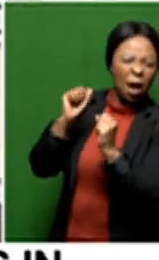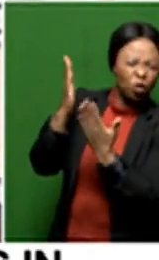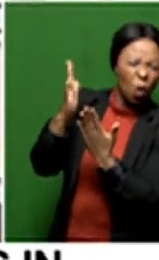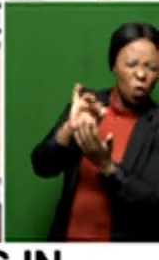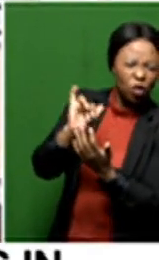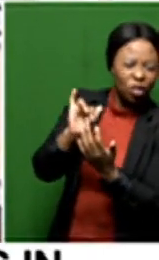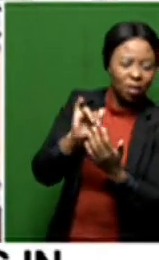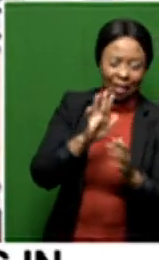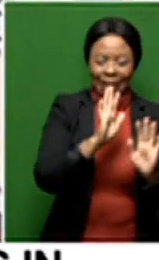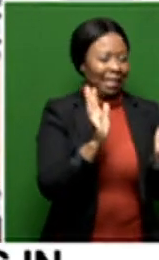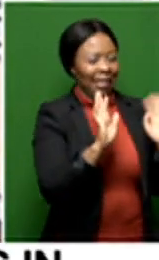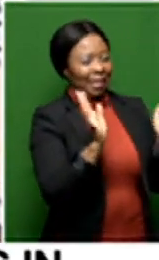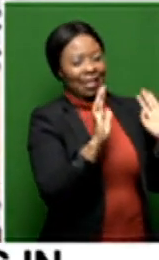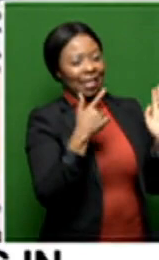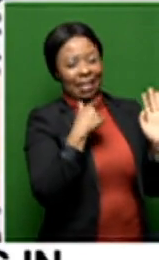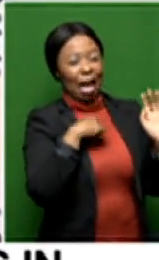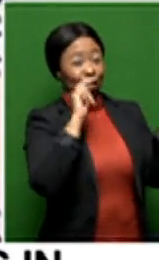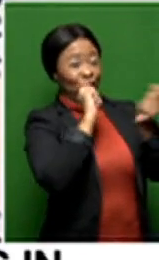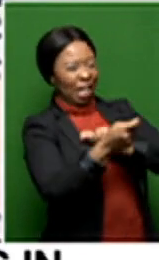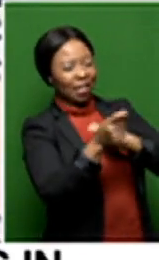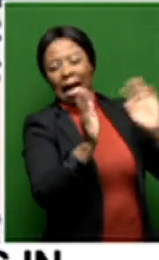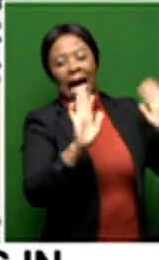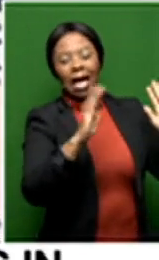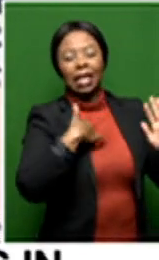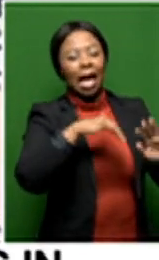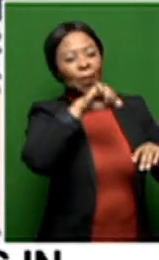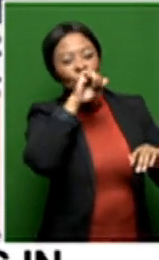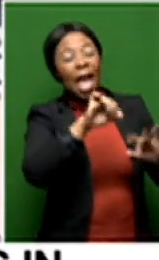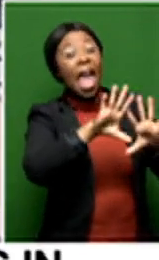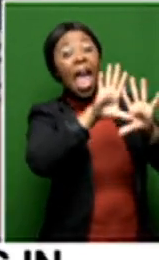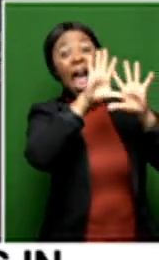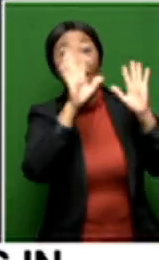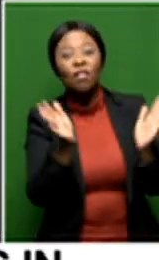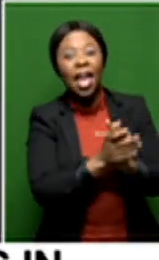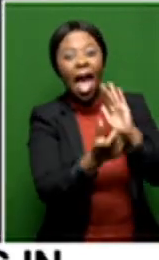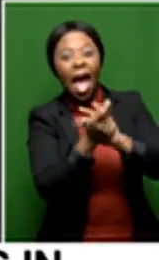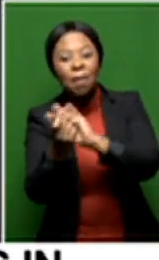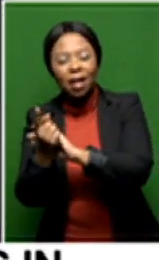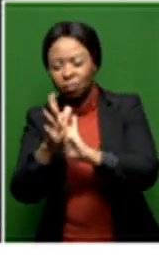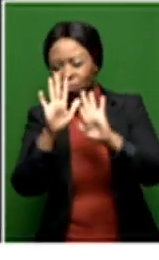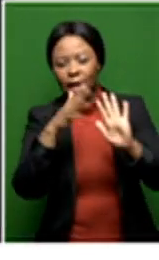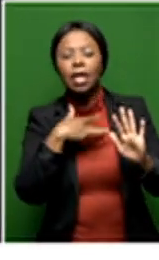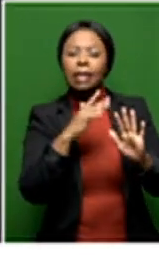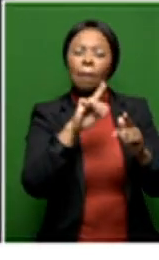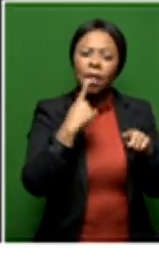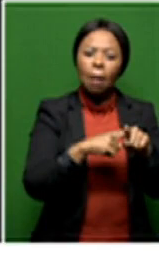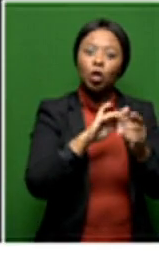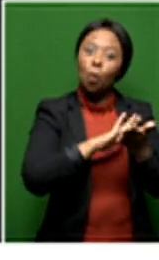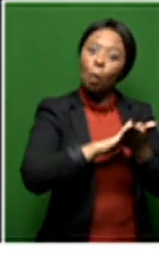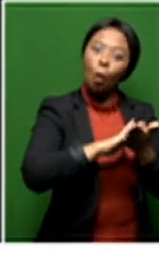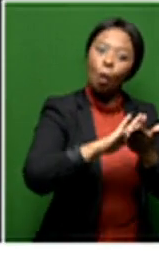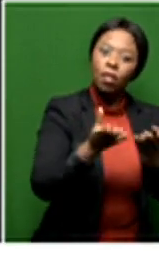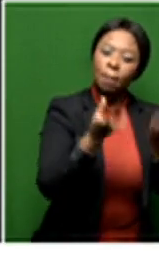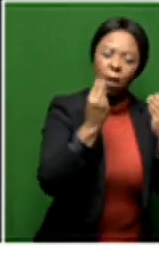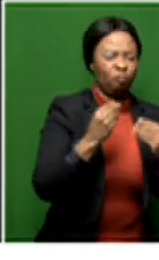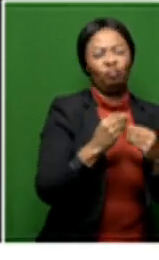I don't want to change anything about it. You know, I love everything that happened. It didn't come smoothly all the time. You know, sometimes it